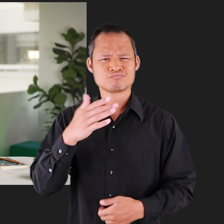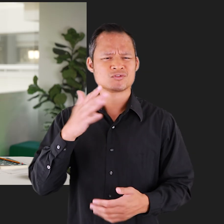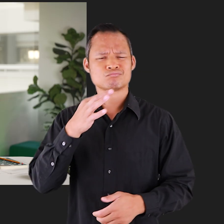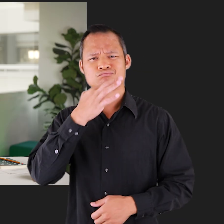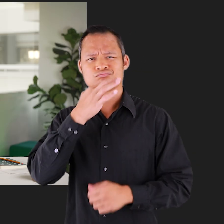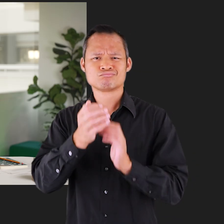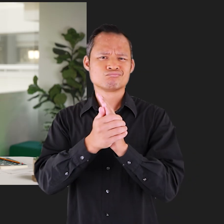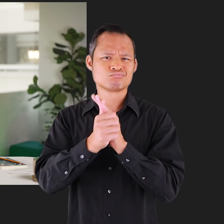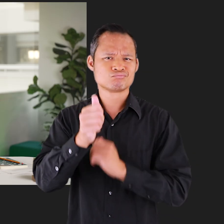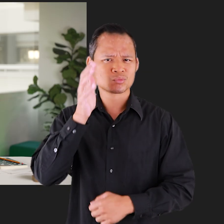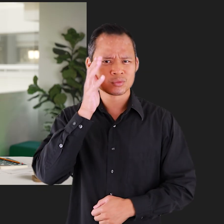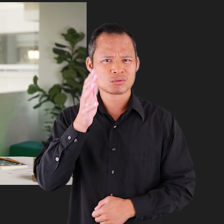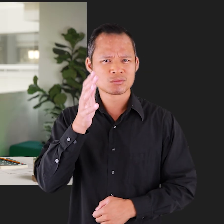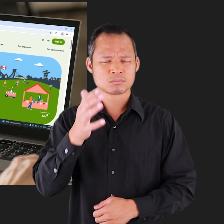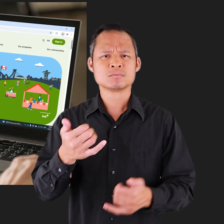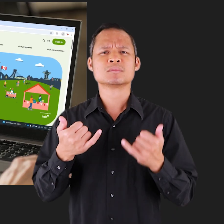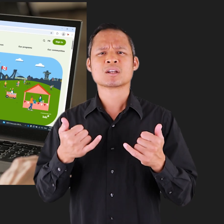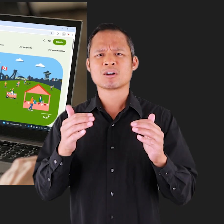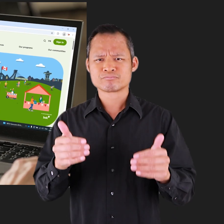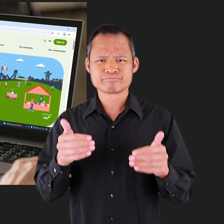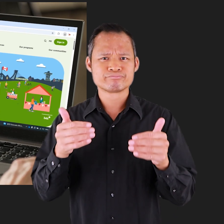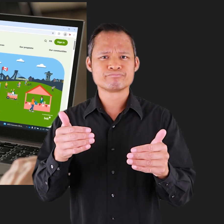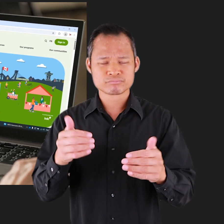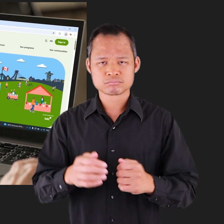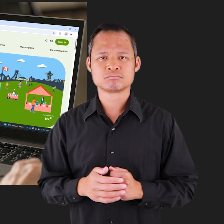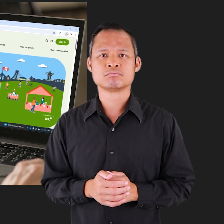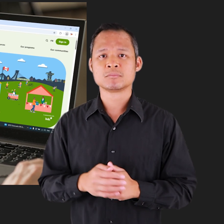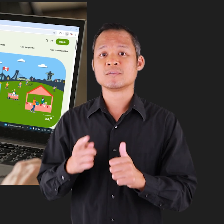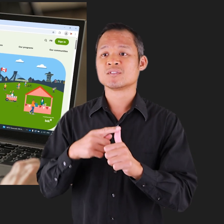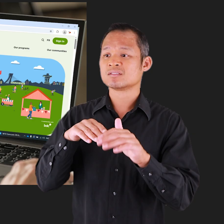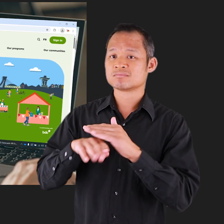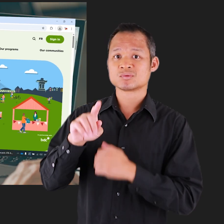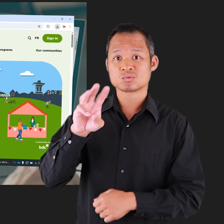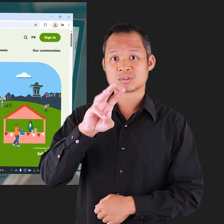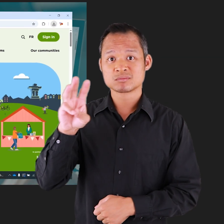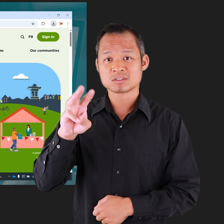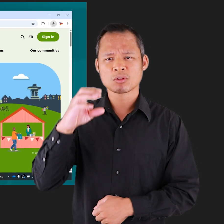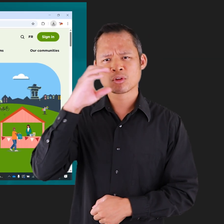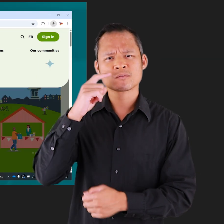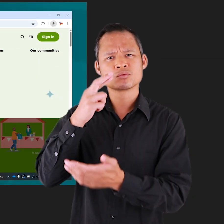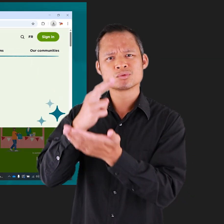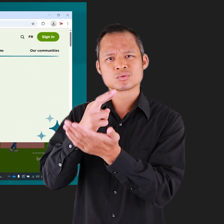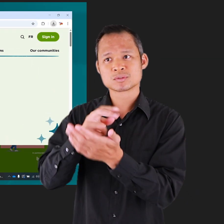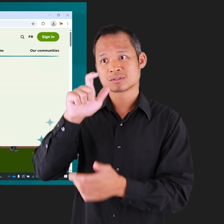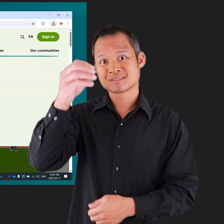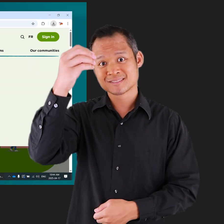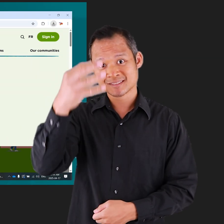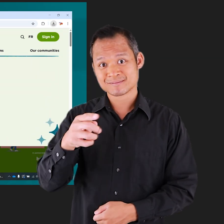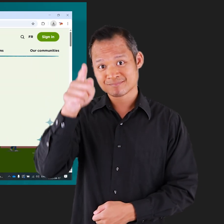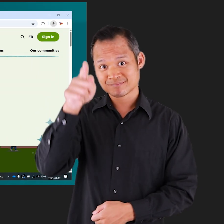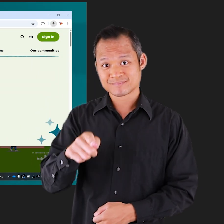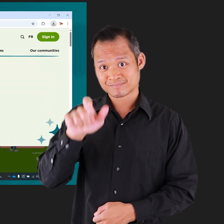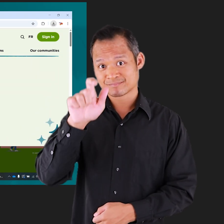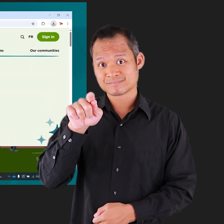be the pro. So let's get started. The first thing to do is to go on our website and look for the Resources tab at the top.